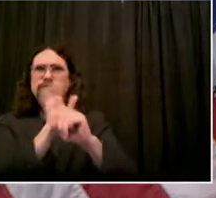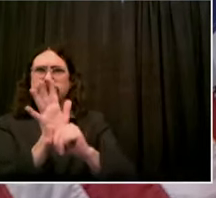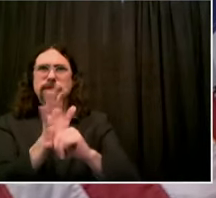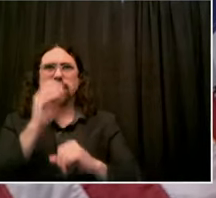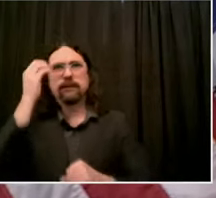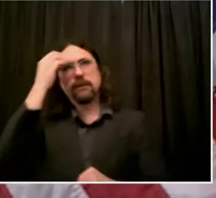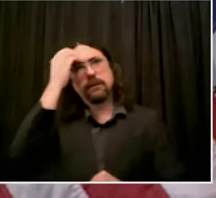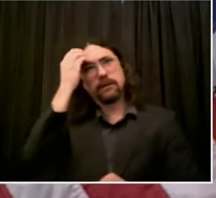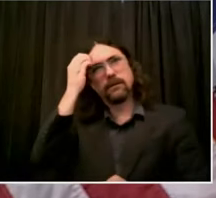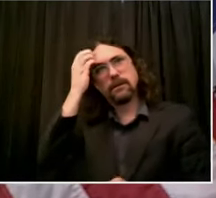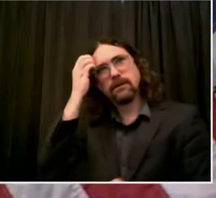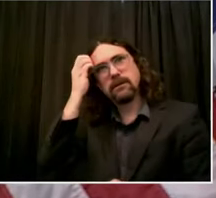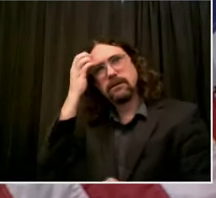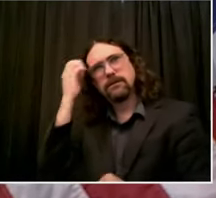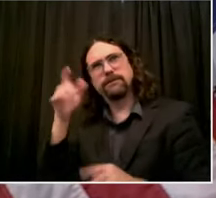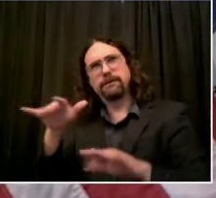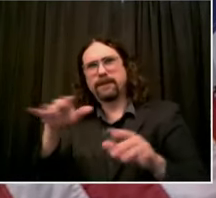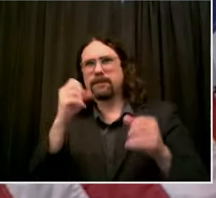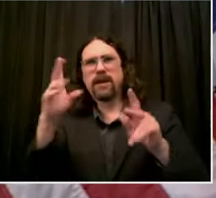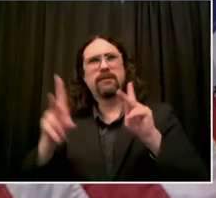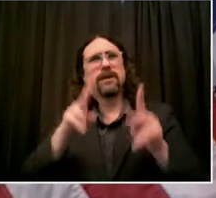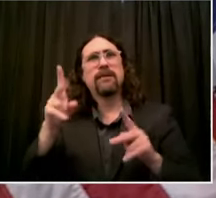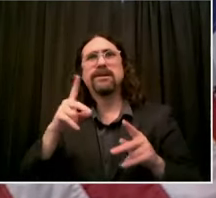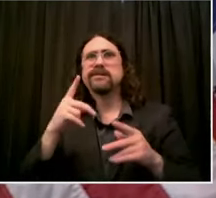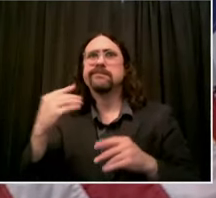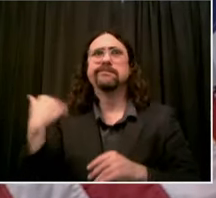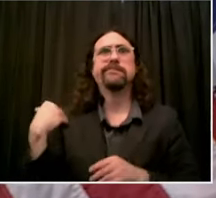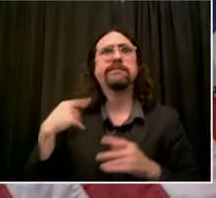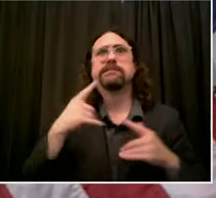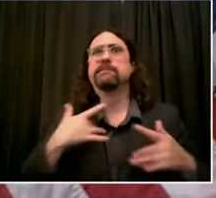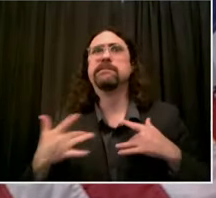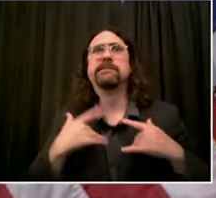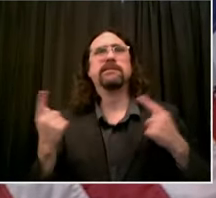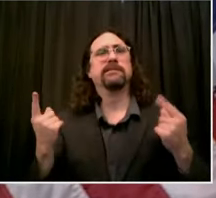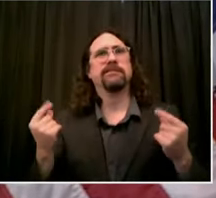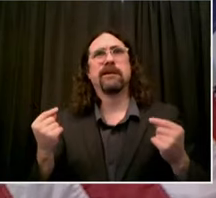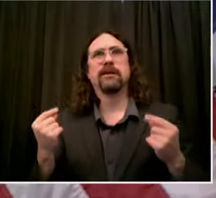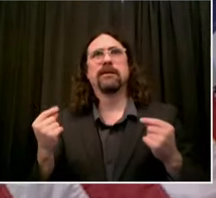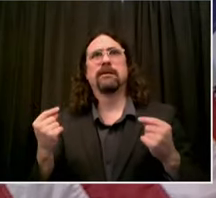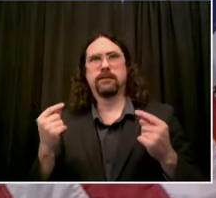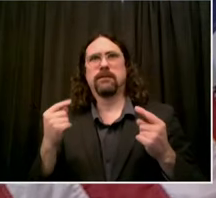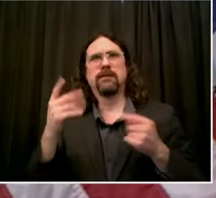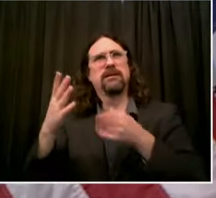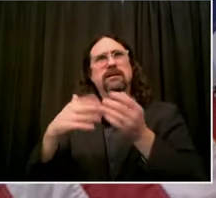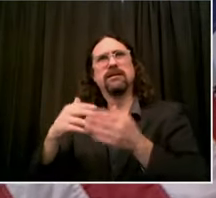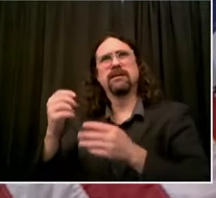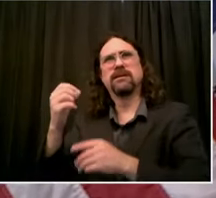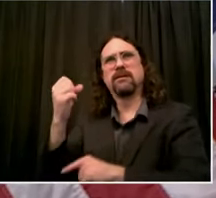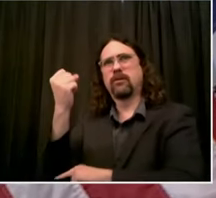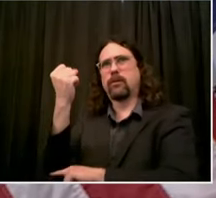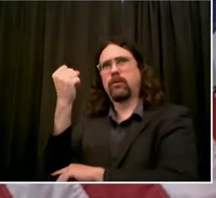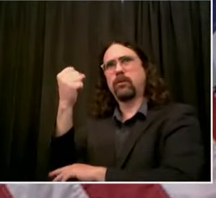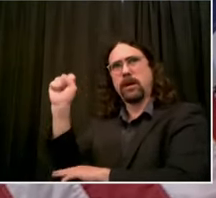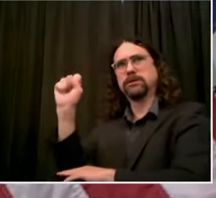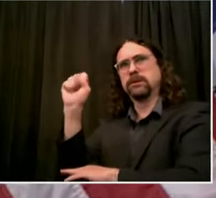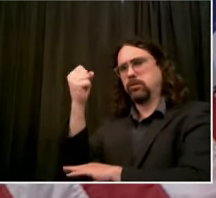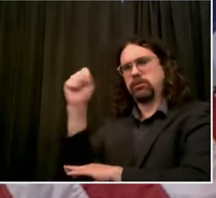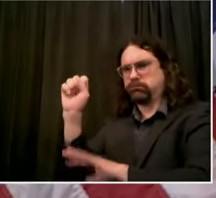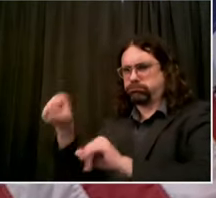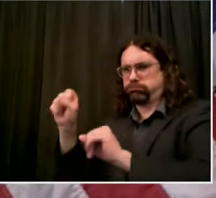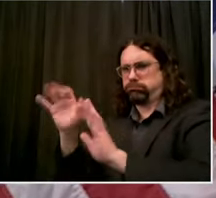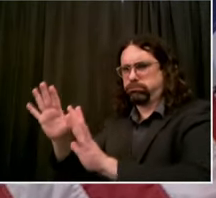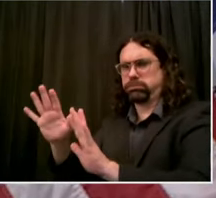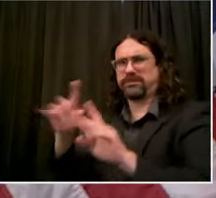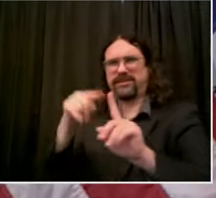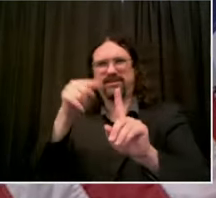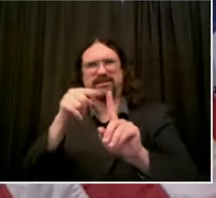families. We need to get back to that focus. So let's realize that together, actually,